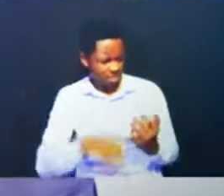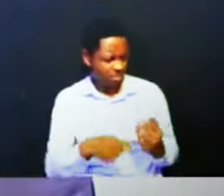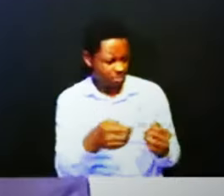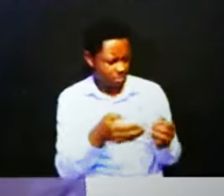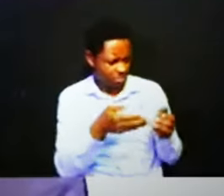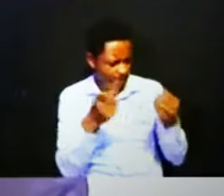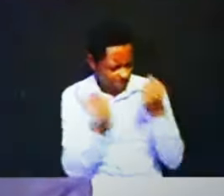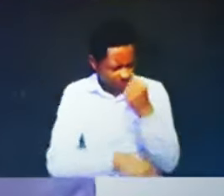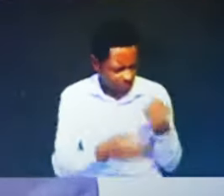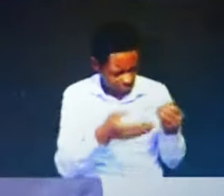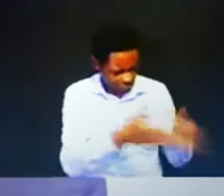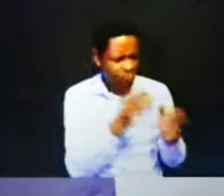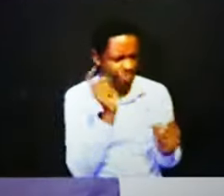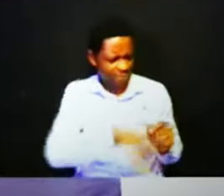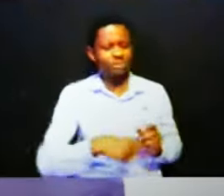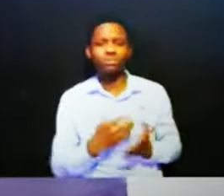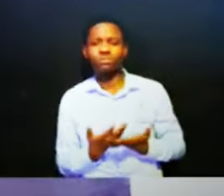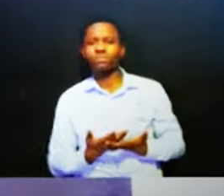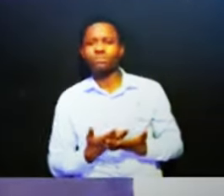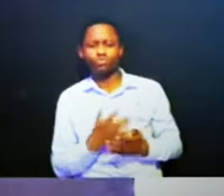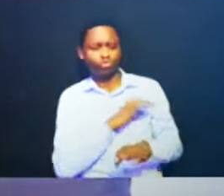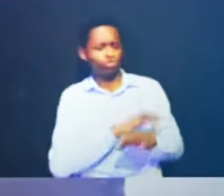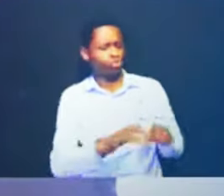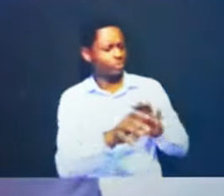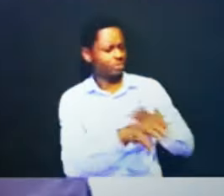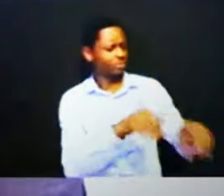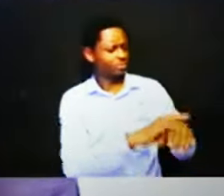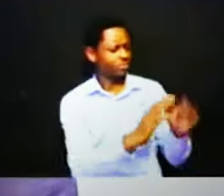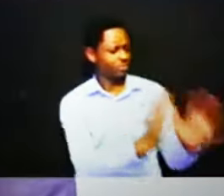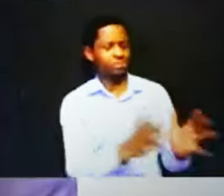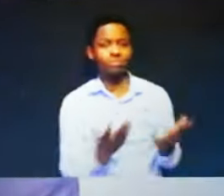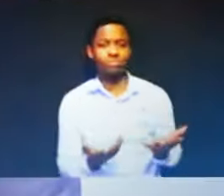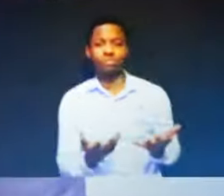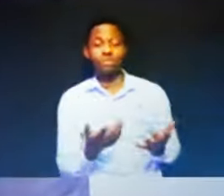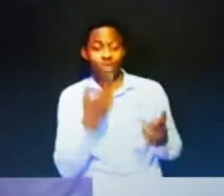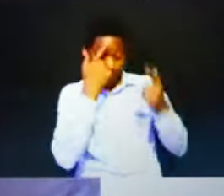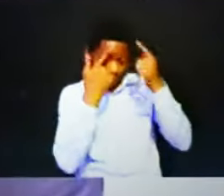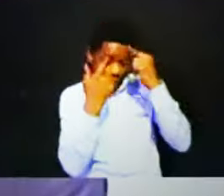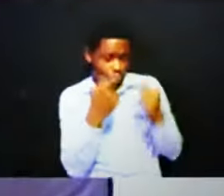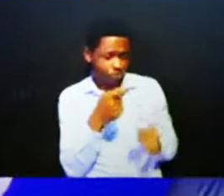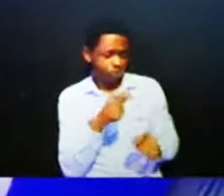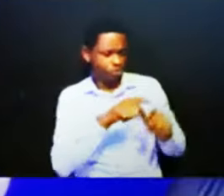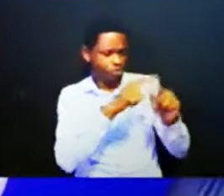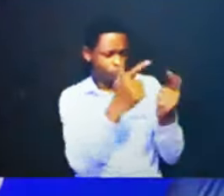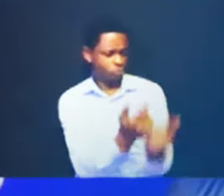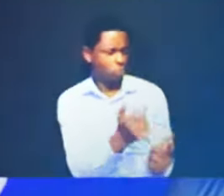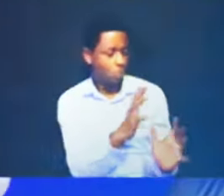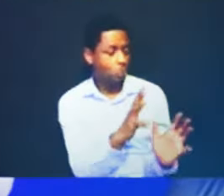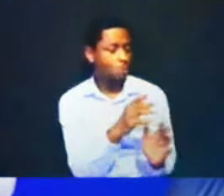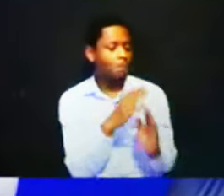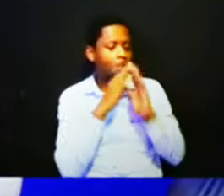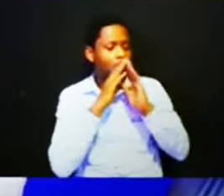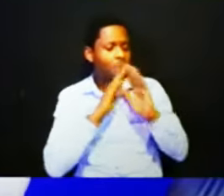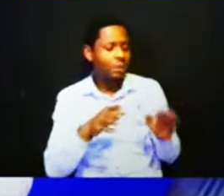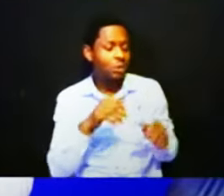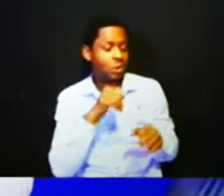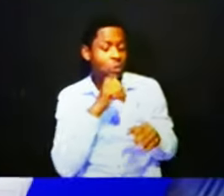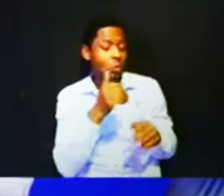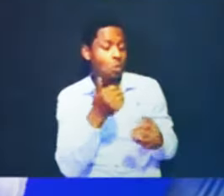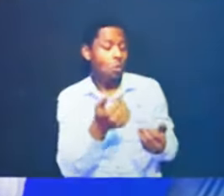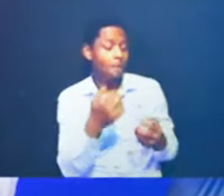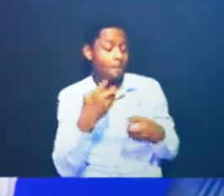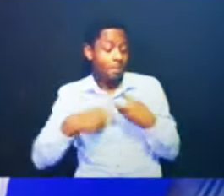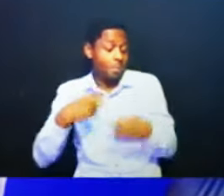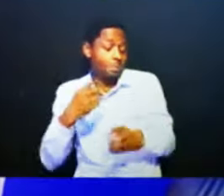quemu and in Yamia Samonko." Now, so motion, I didn't hear. They want to save the escape. Opera, one peso, how be a beba one? So it's